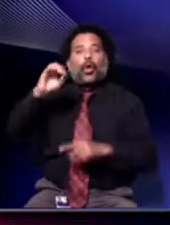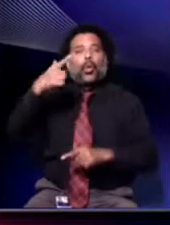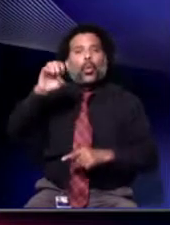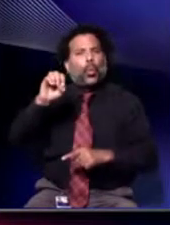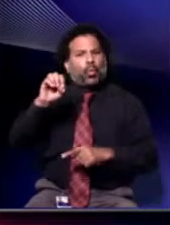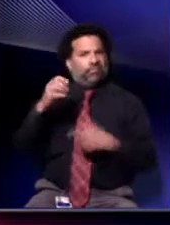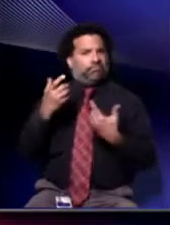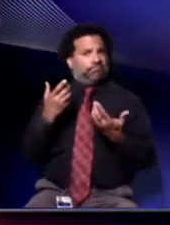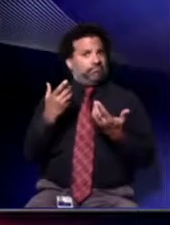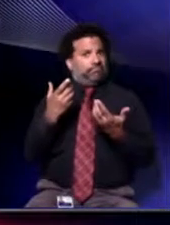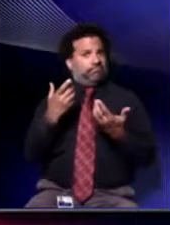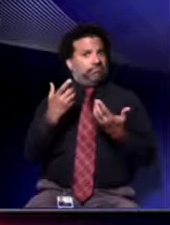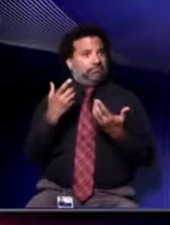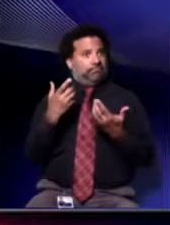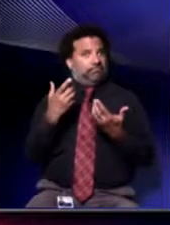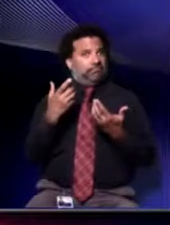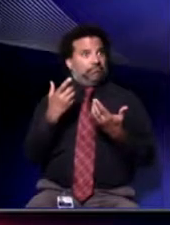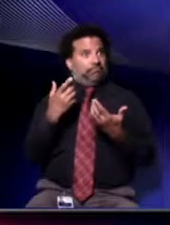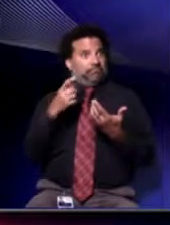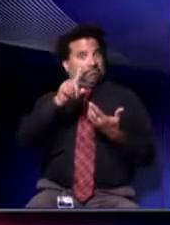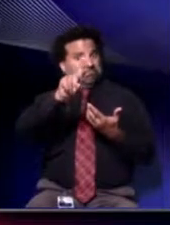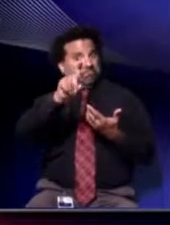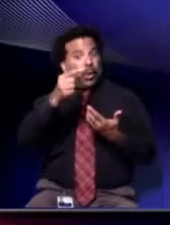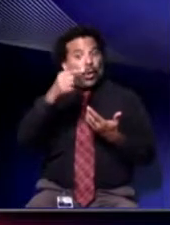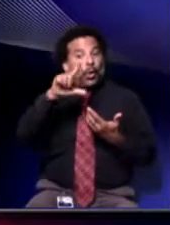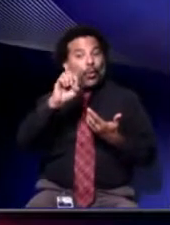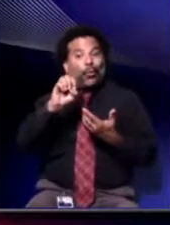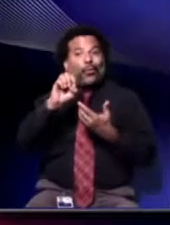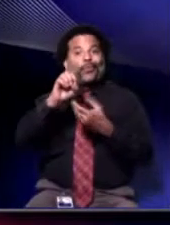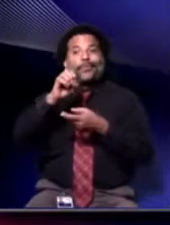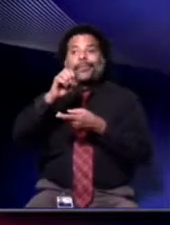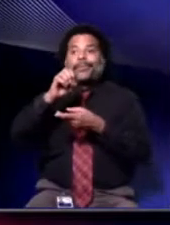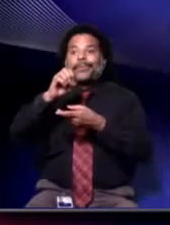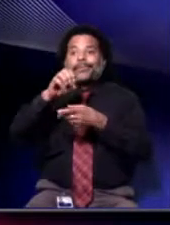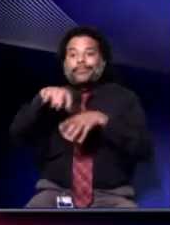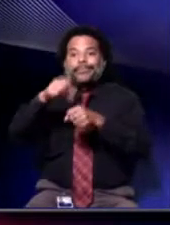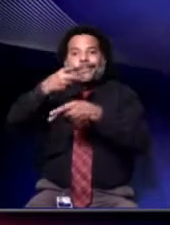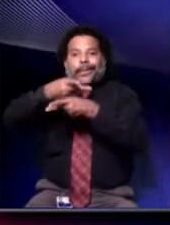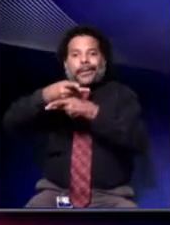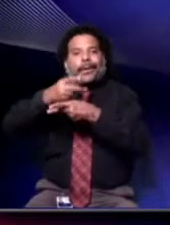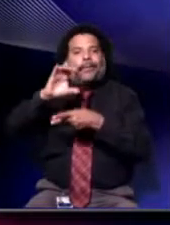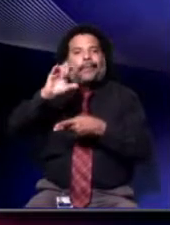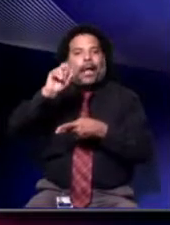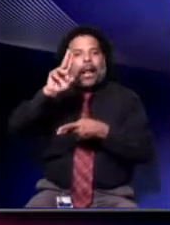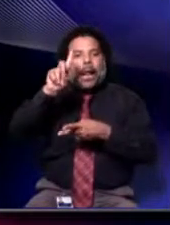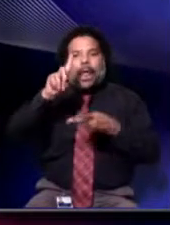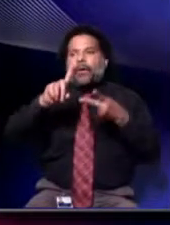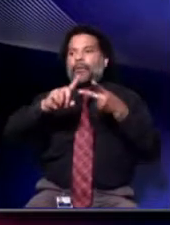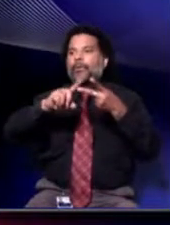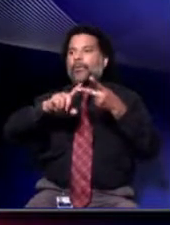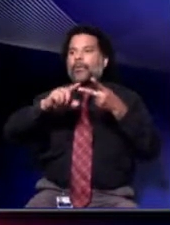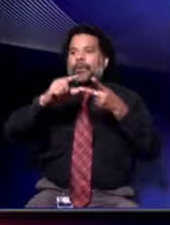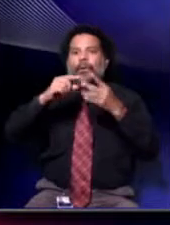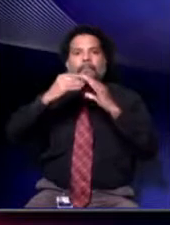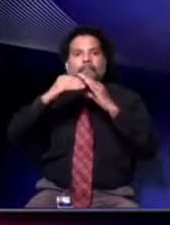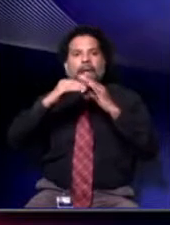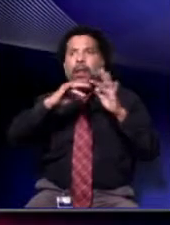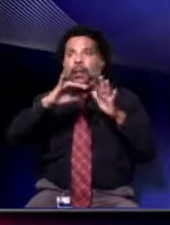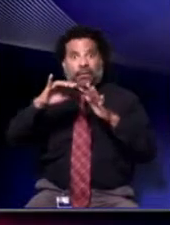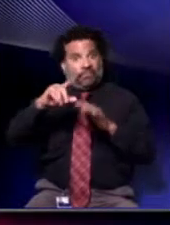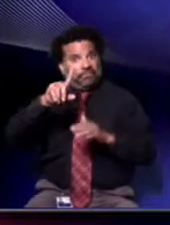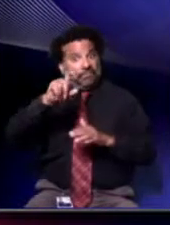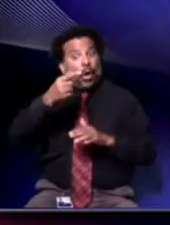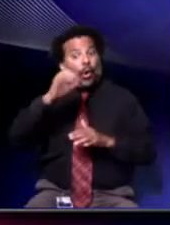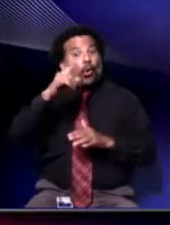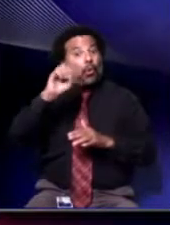to drive our email and storage and the cloud and all that, that we have any assurances that Google's not taking